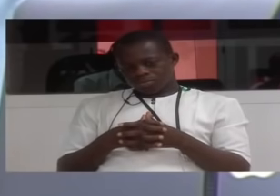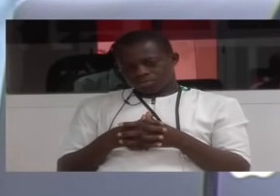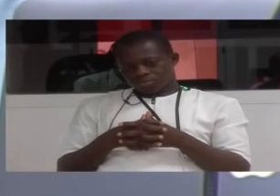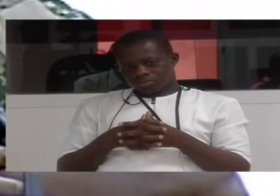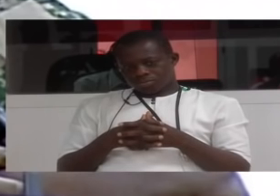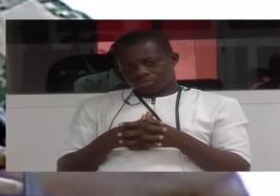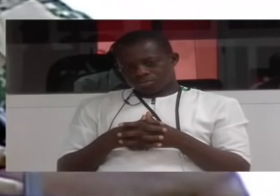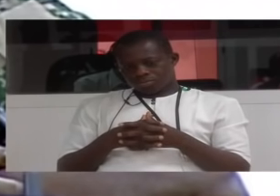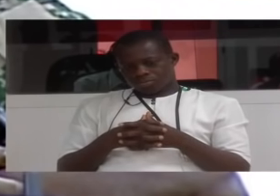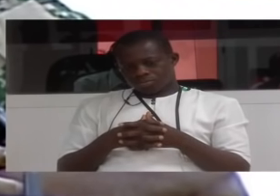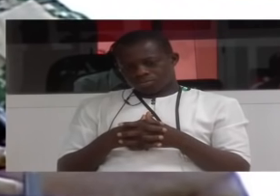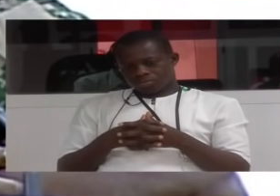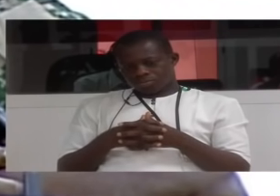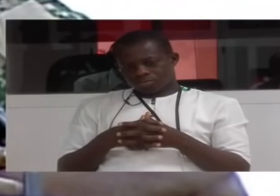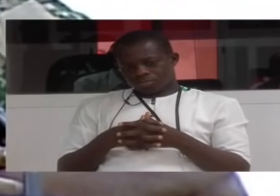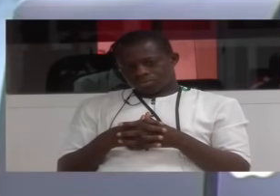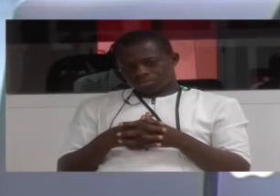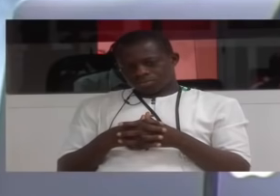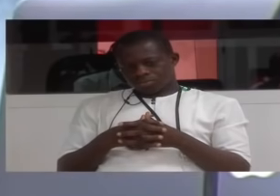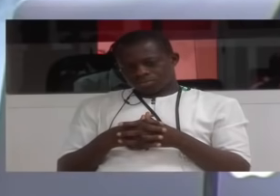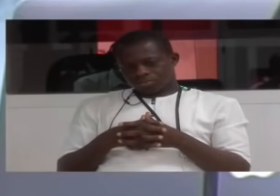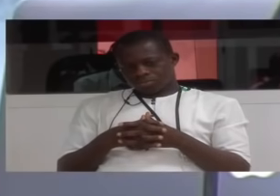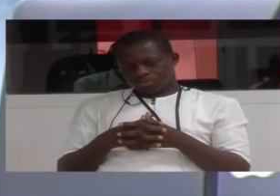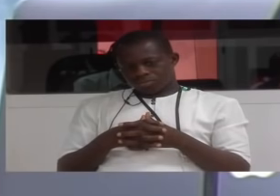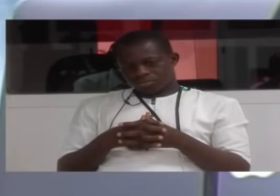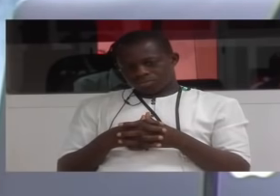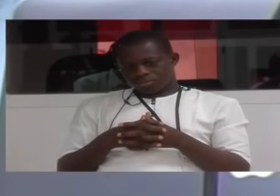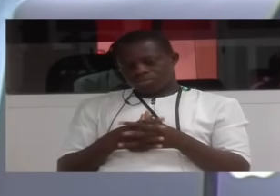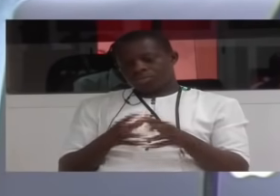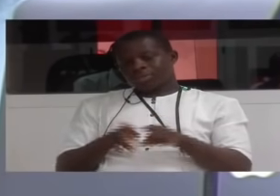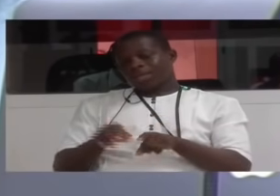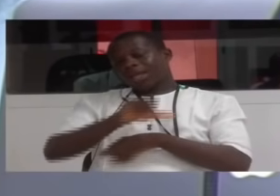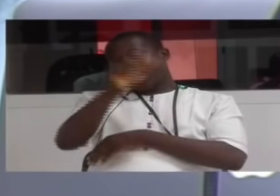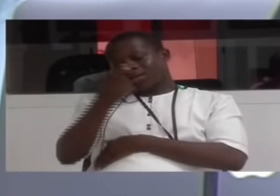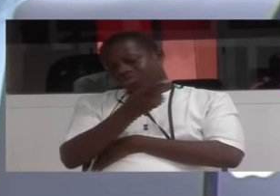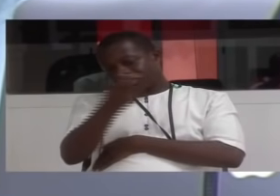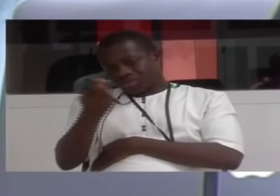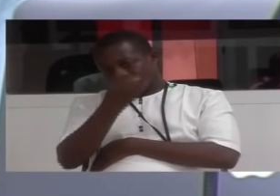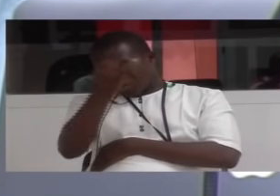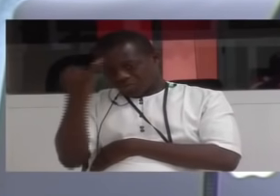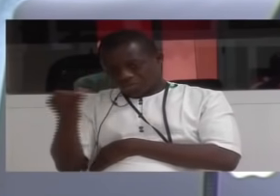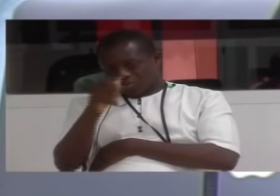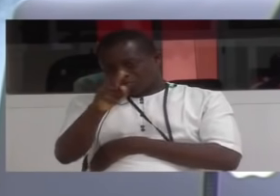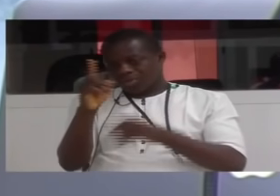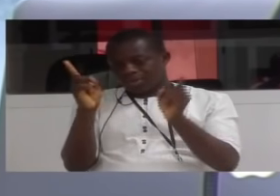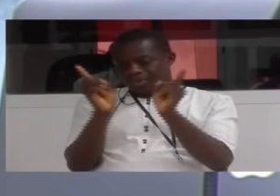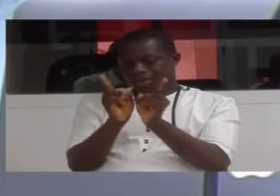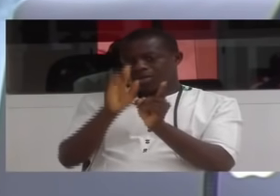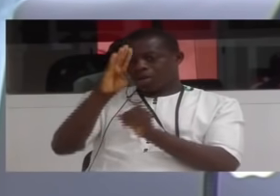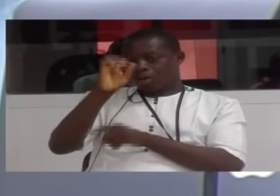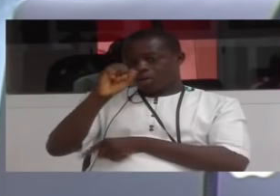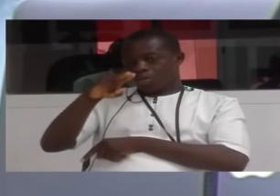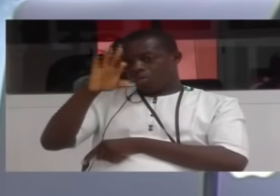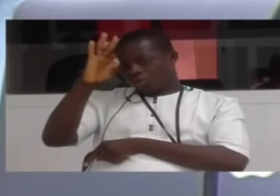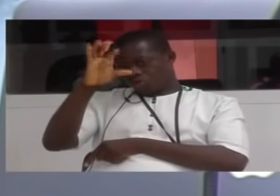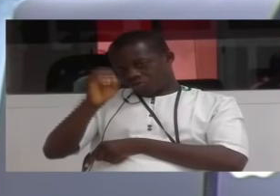that we used to exchange jokes with. And these individuals you encountered at Bonto at this time,